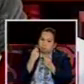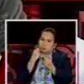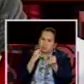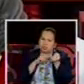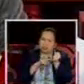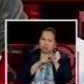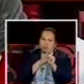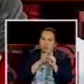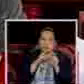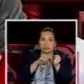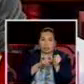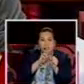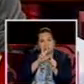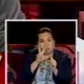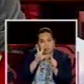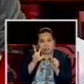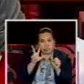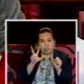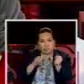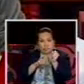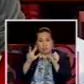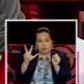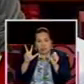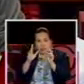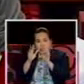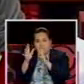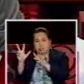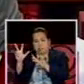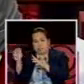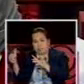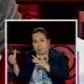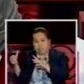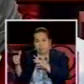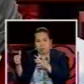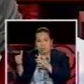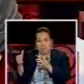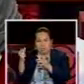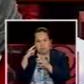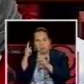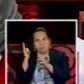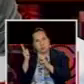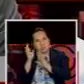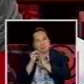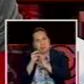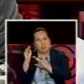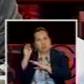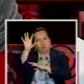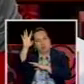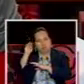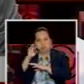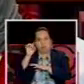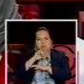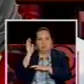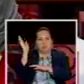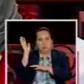between 3 to 3:10, tapos siguro mga 20 minutes yung PowerPoint presentation sa